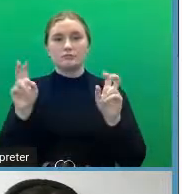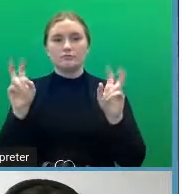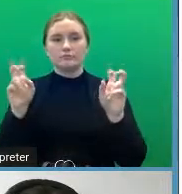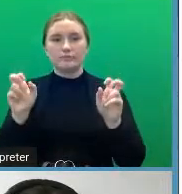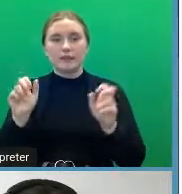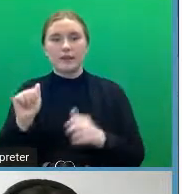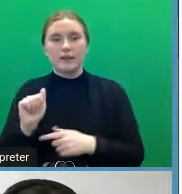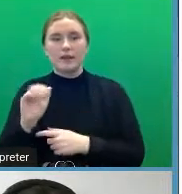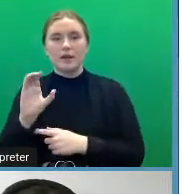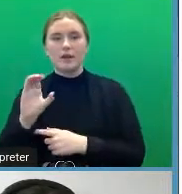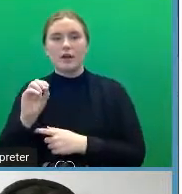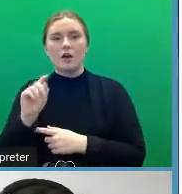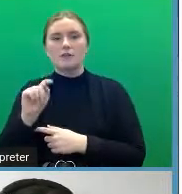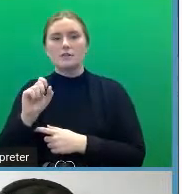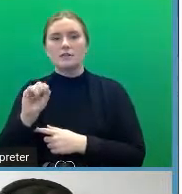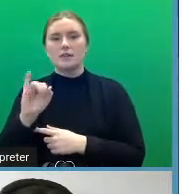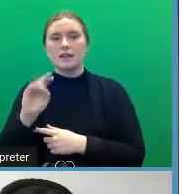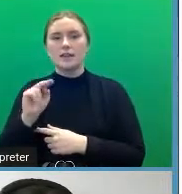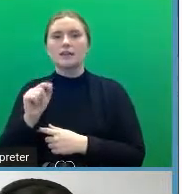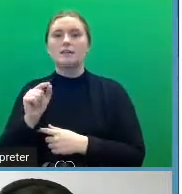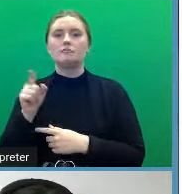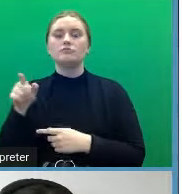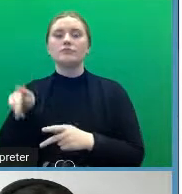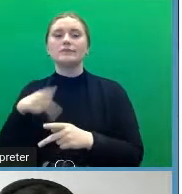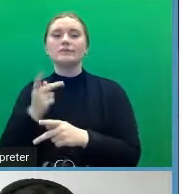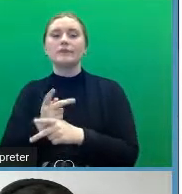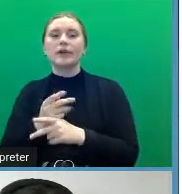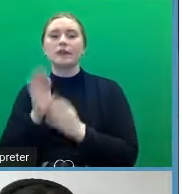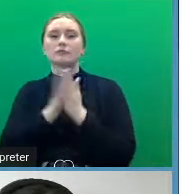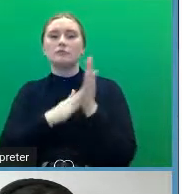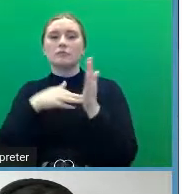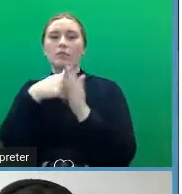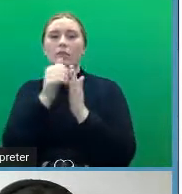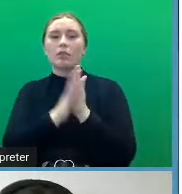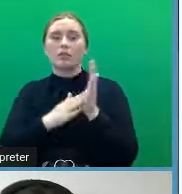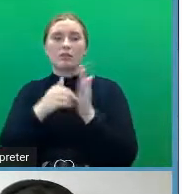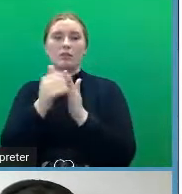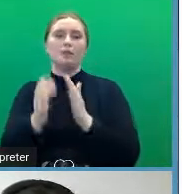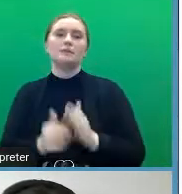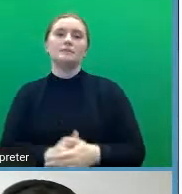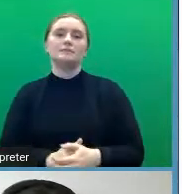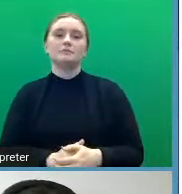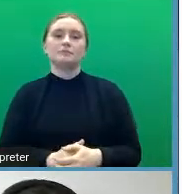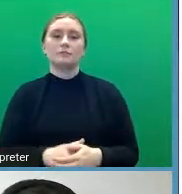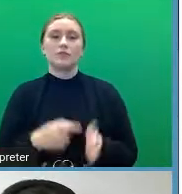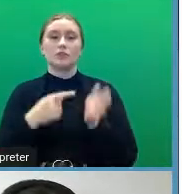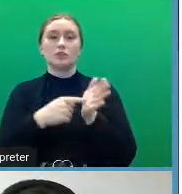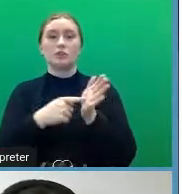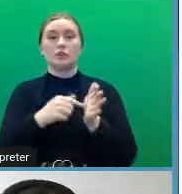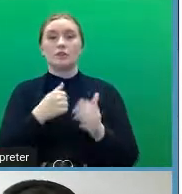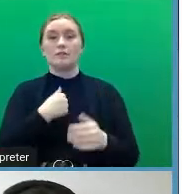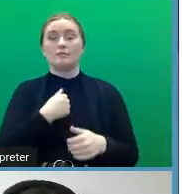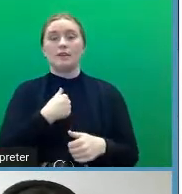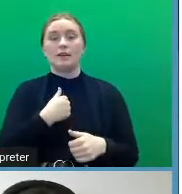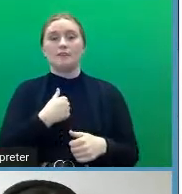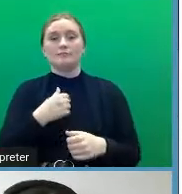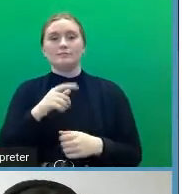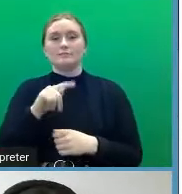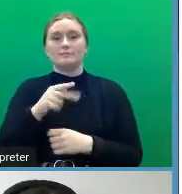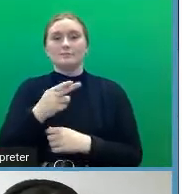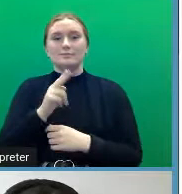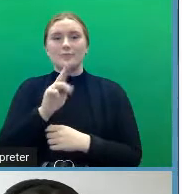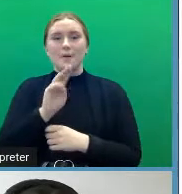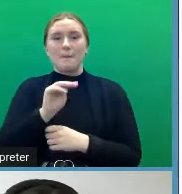This is a video still of YouTube Studio, and it shows my video thumbnail on the upper left, and below that, a menu that